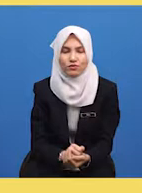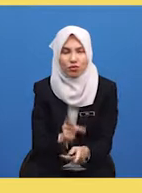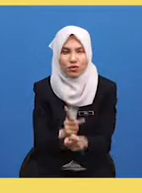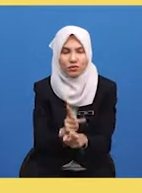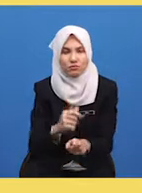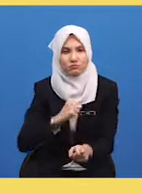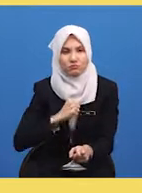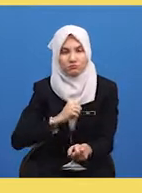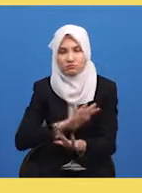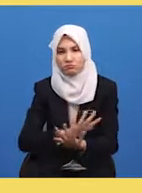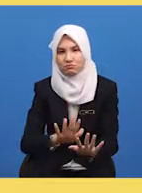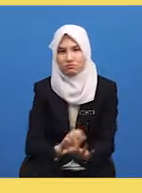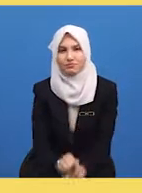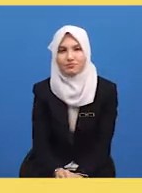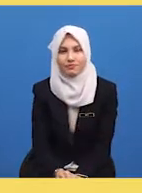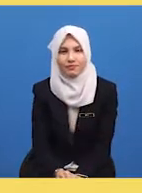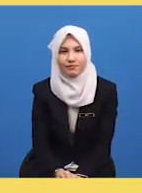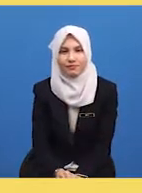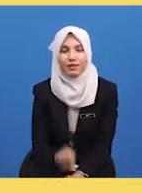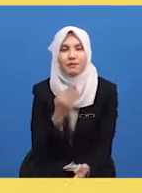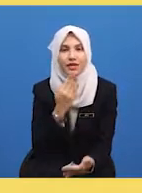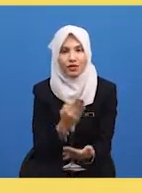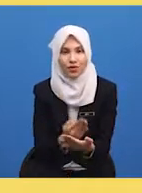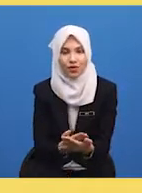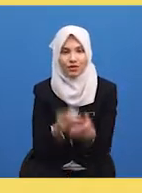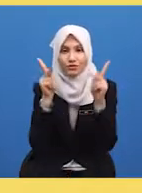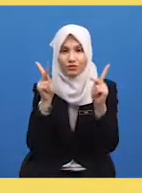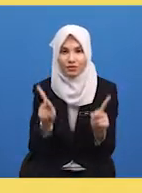Be polite and kind to people.